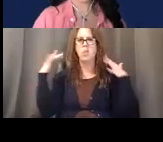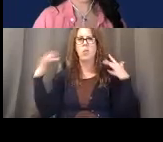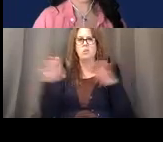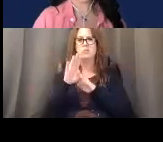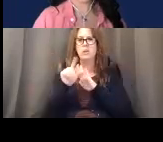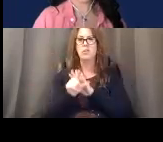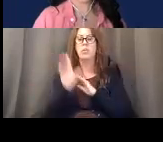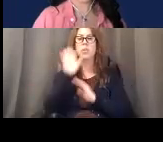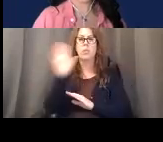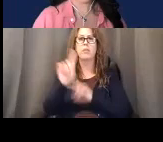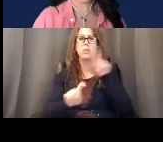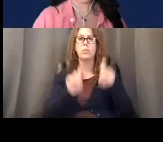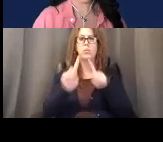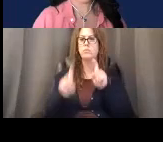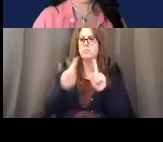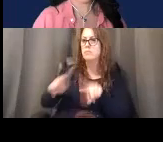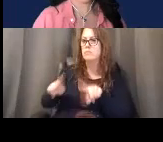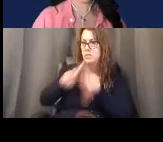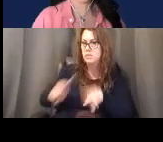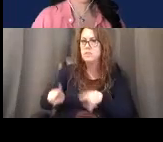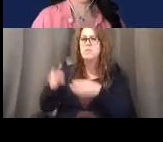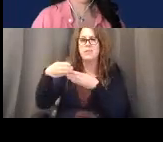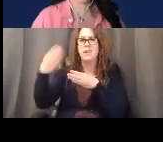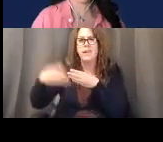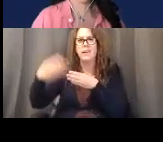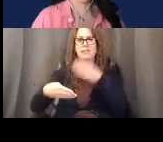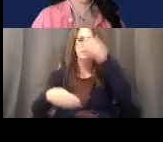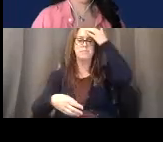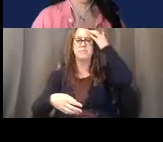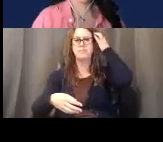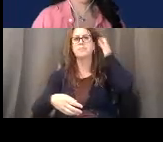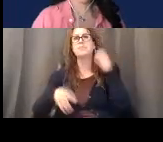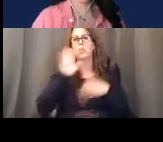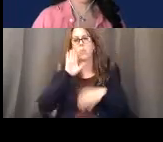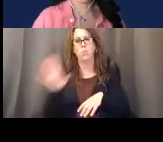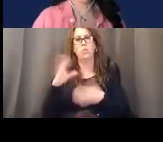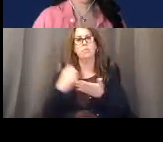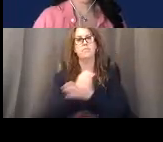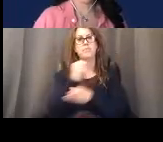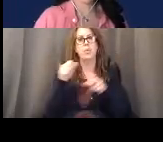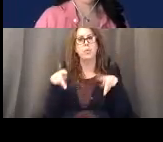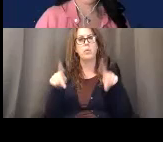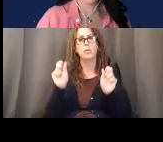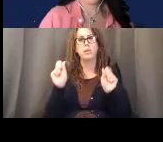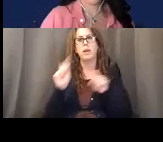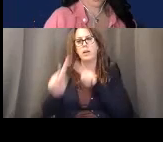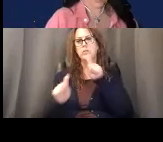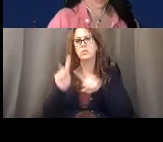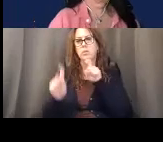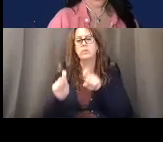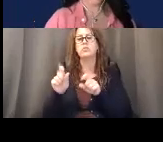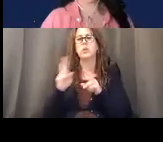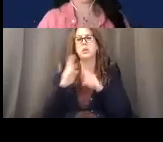have a Q&A session at the end, and so we'll have an opportunity to ask questions at that time and unmute